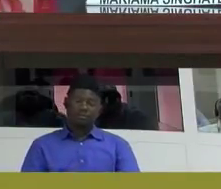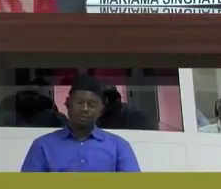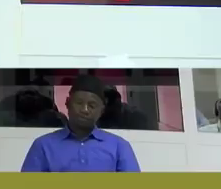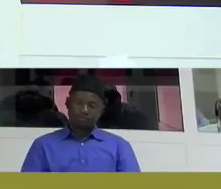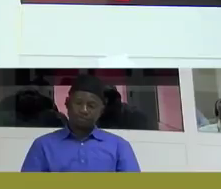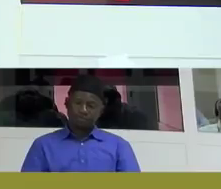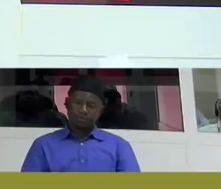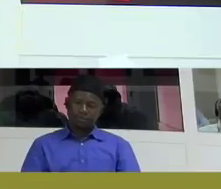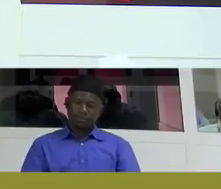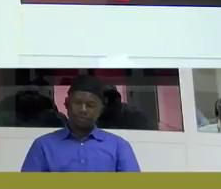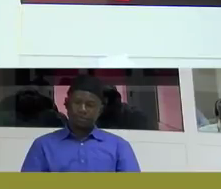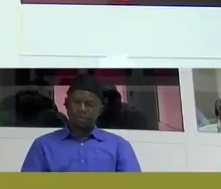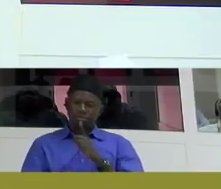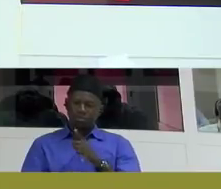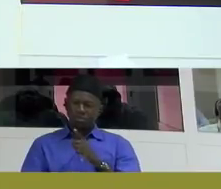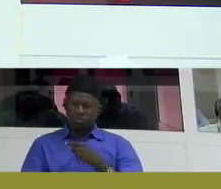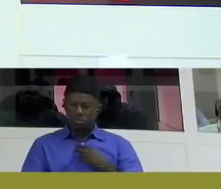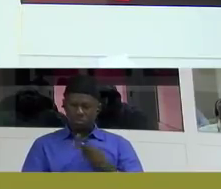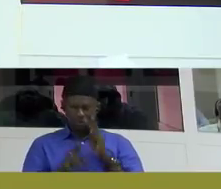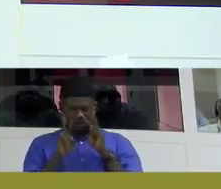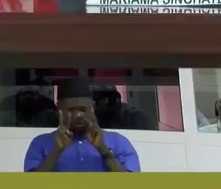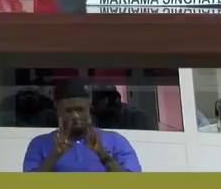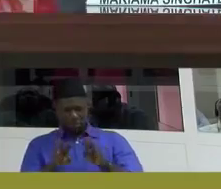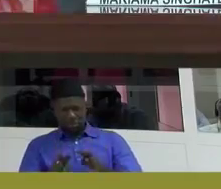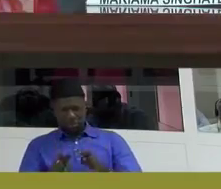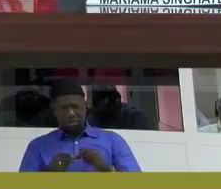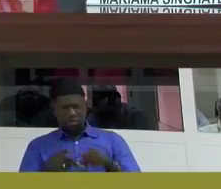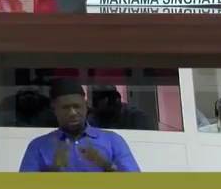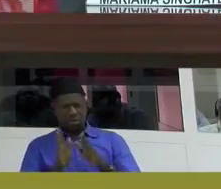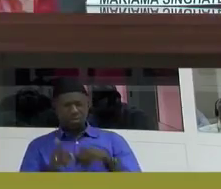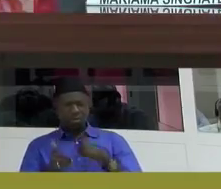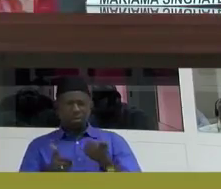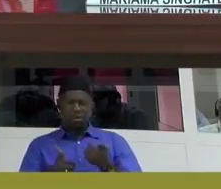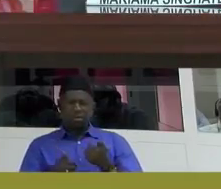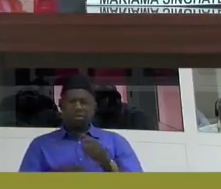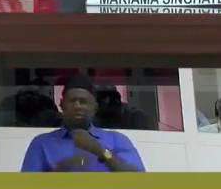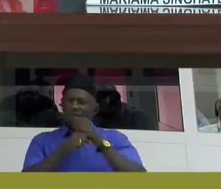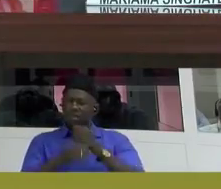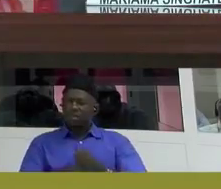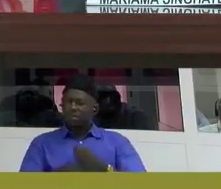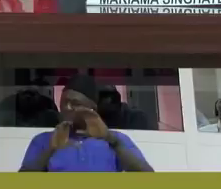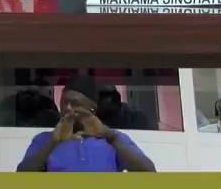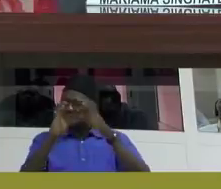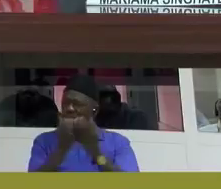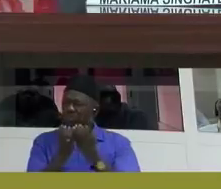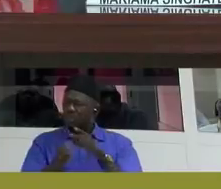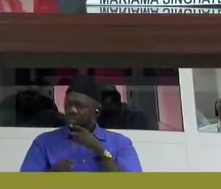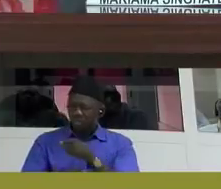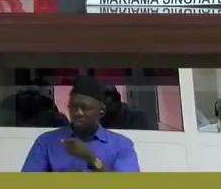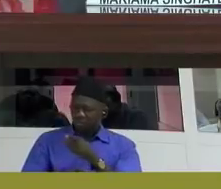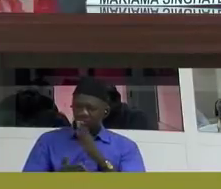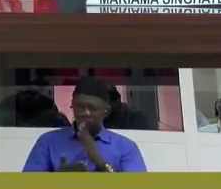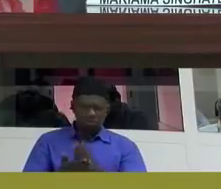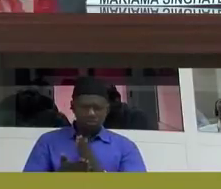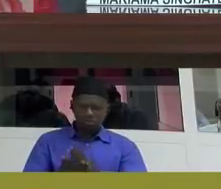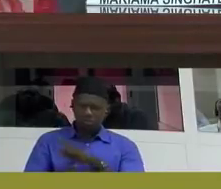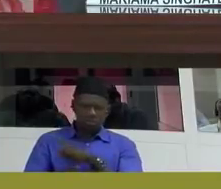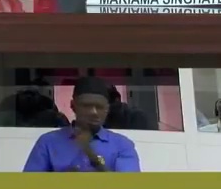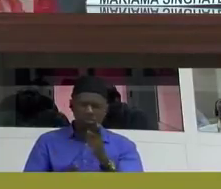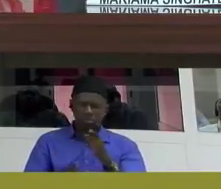But was it seen in that light by the Christian community that this, in fact, was